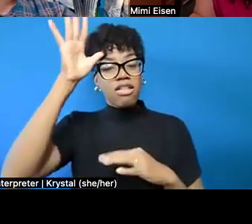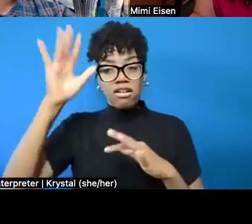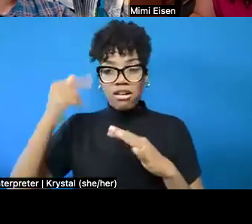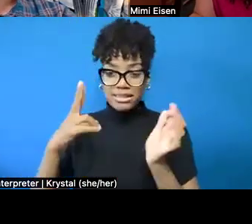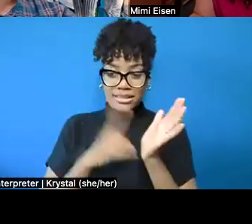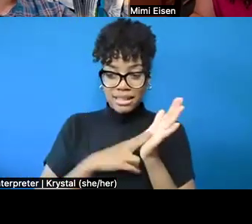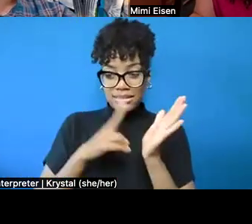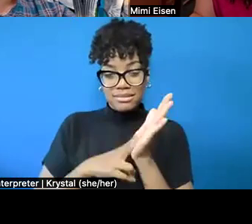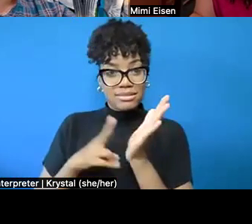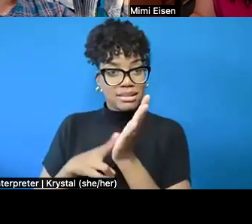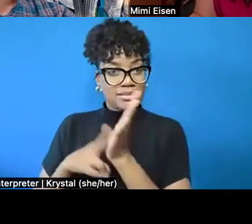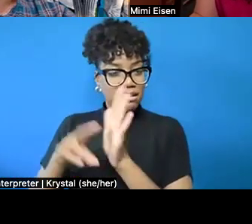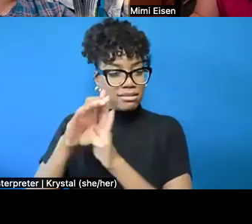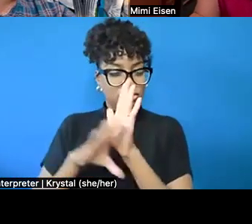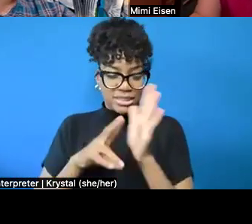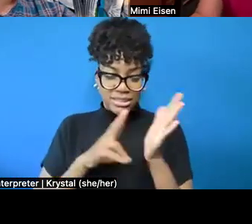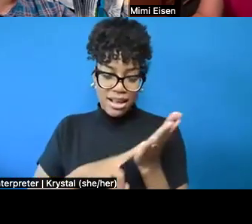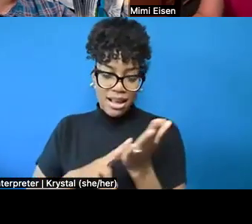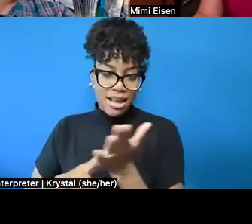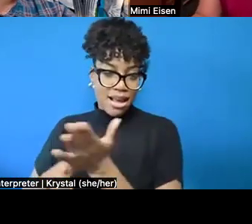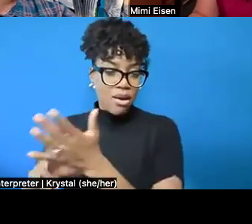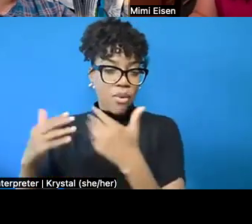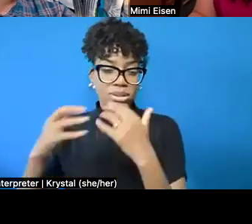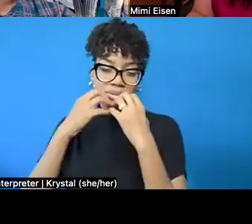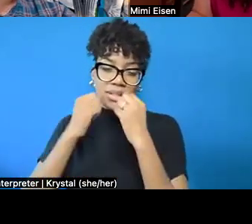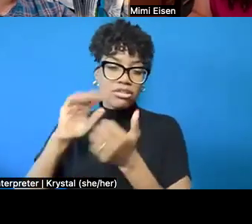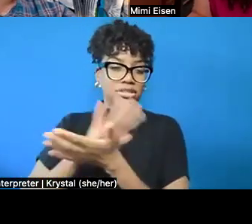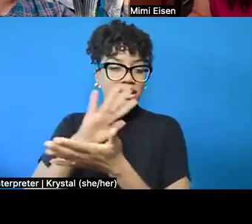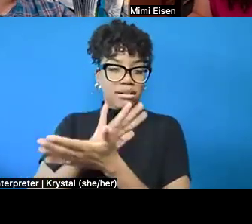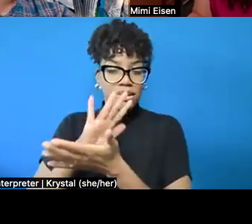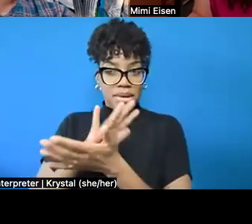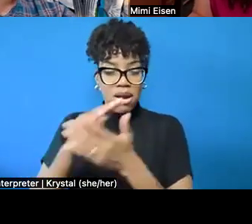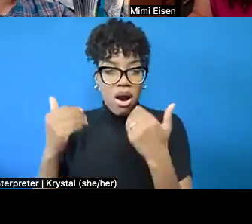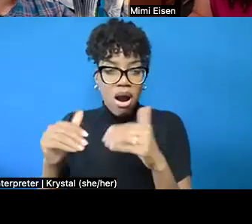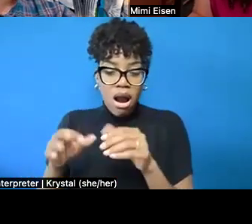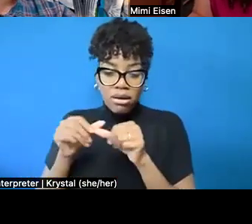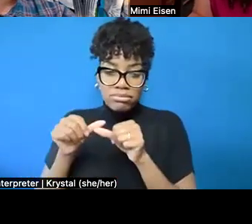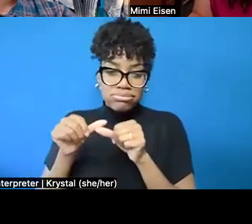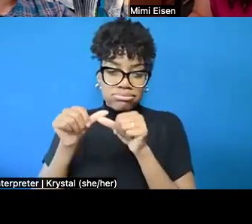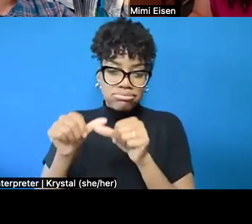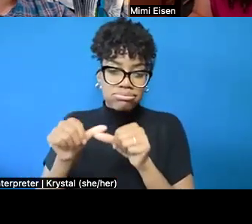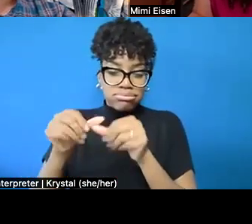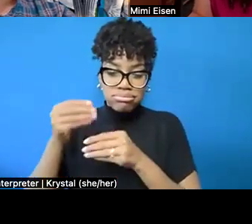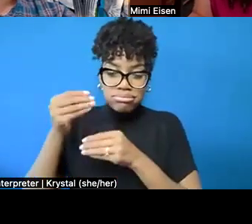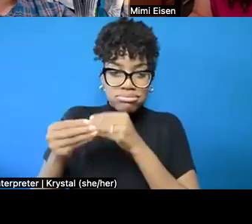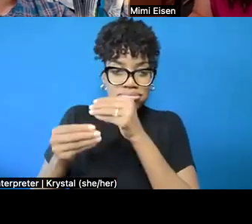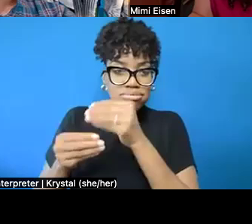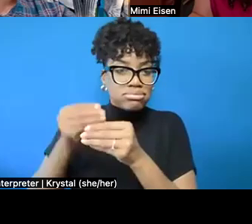document written at a particular moment in history that reflected